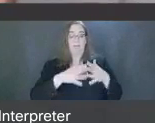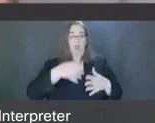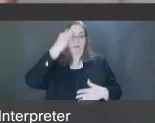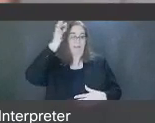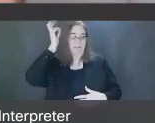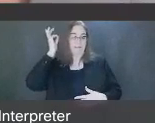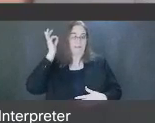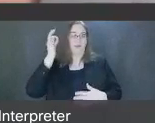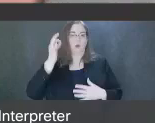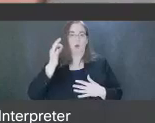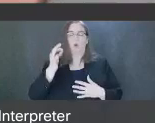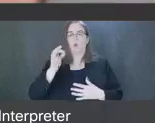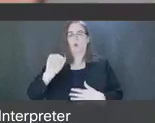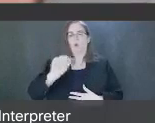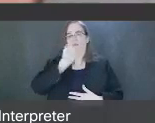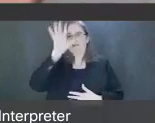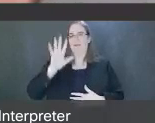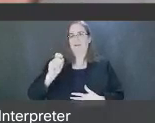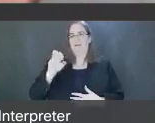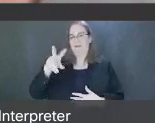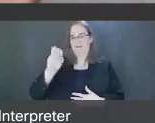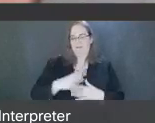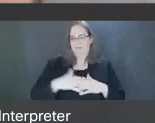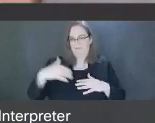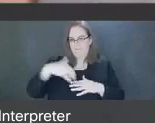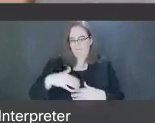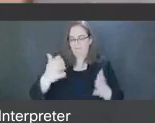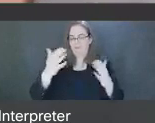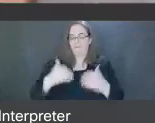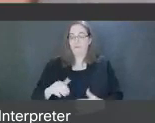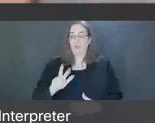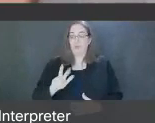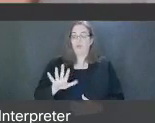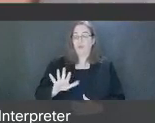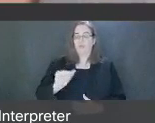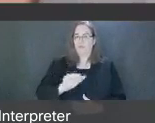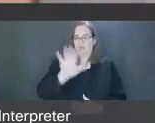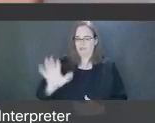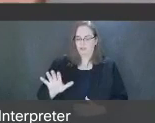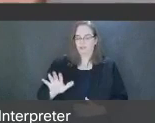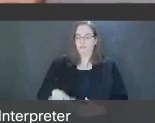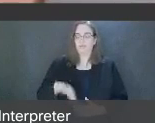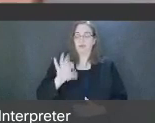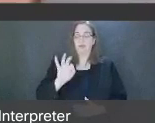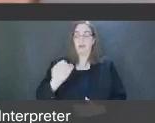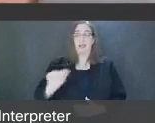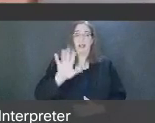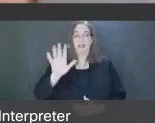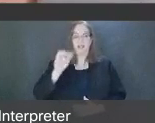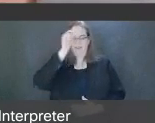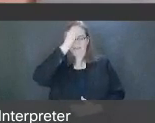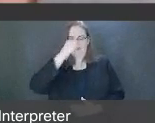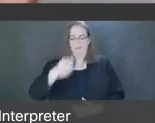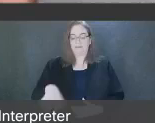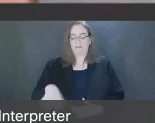or Alaska Native, 35 Asian, 9 Asian Indian, 6 Asian